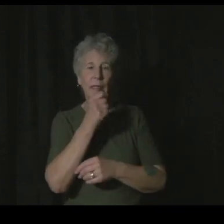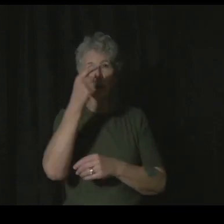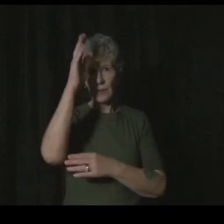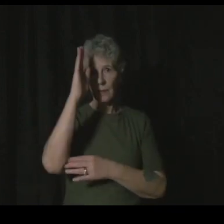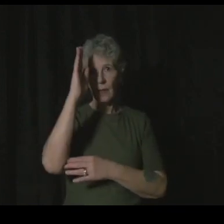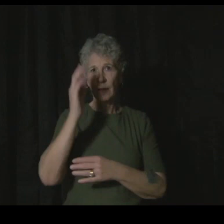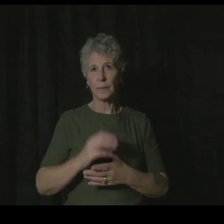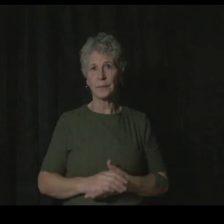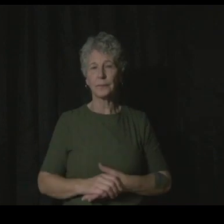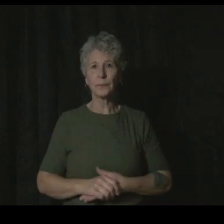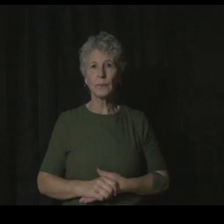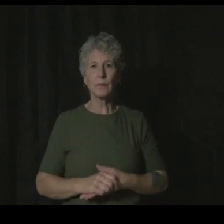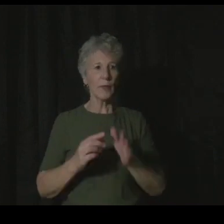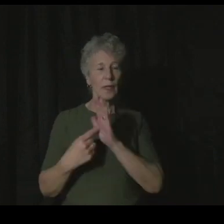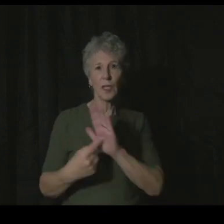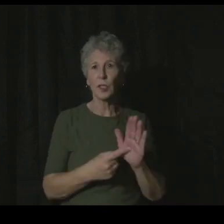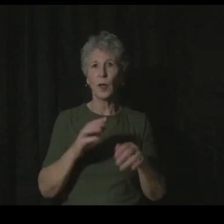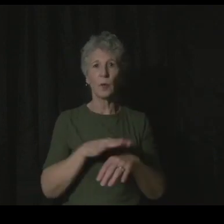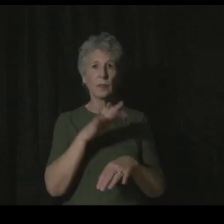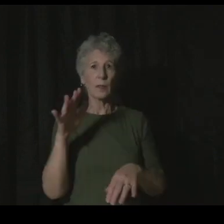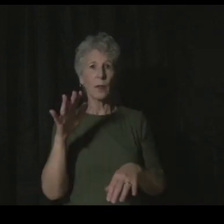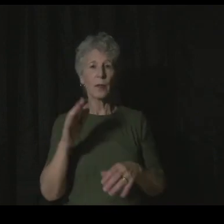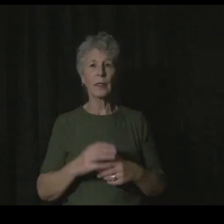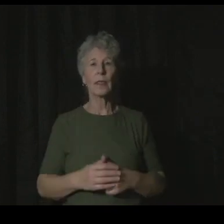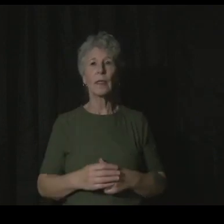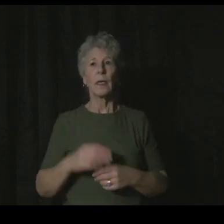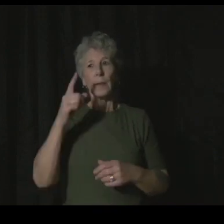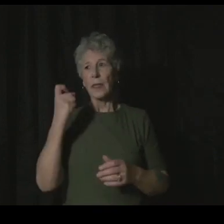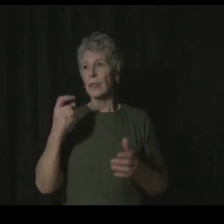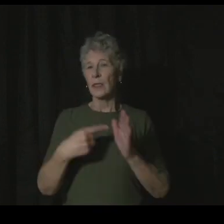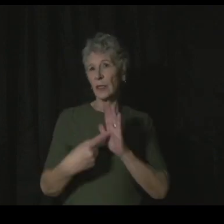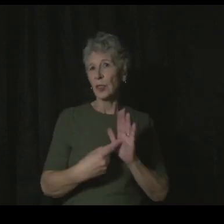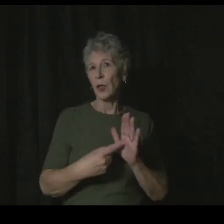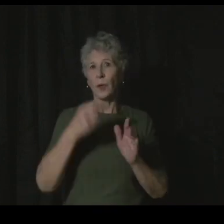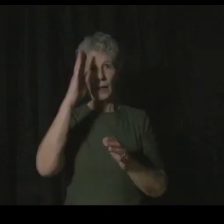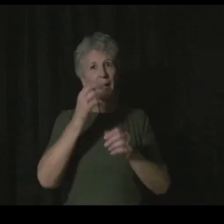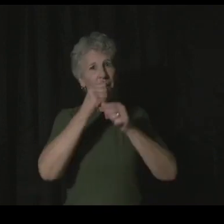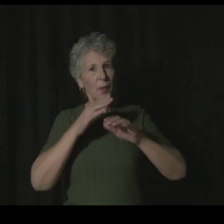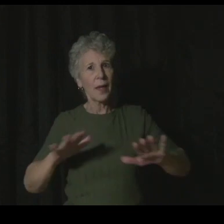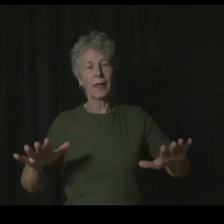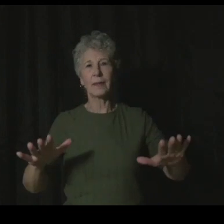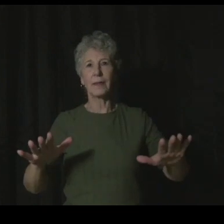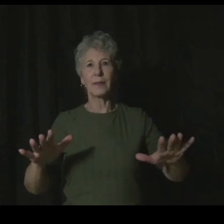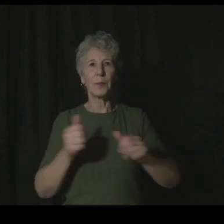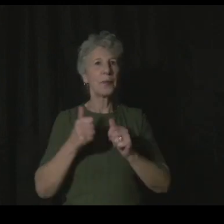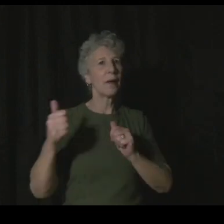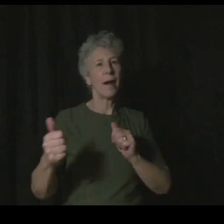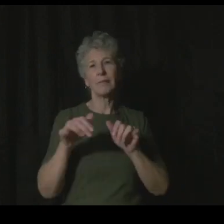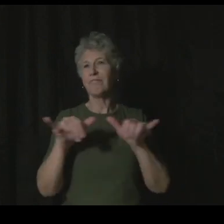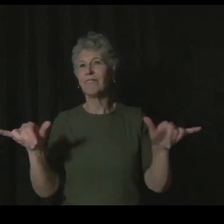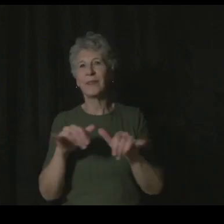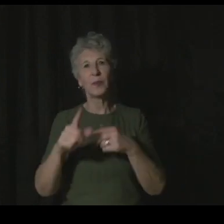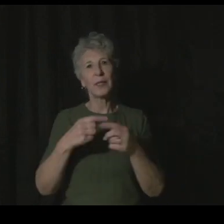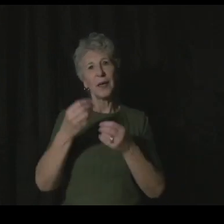God. They show his glory because they show that God blesses them beyond measure when they are